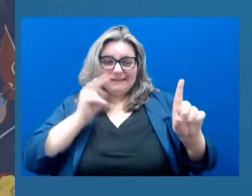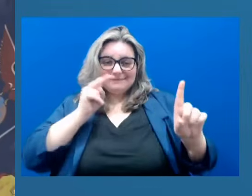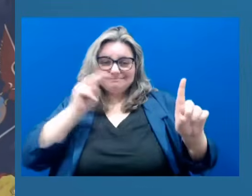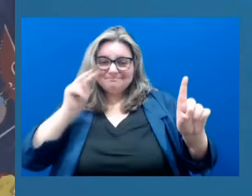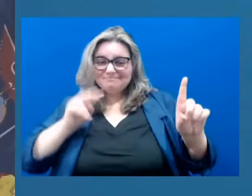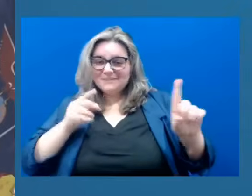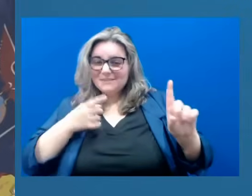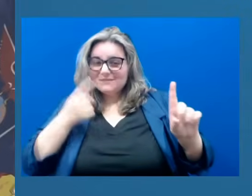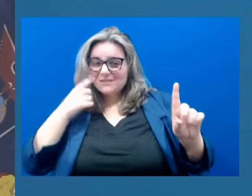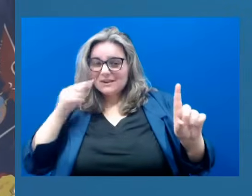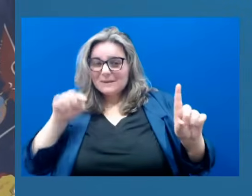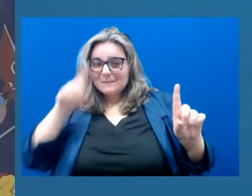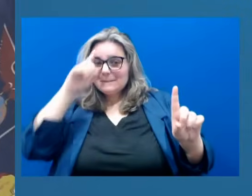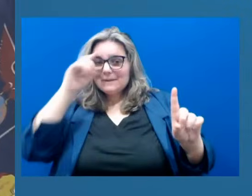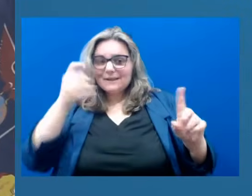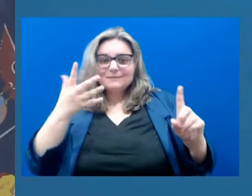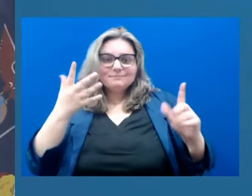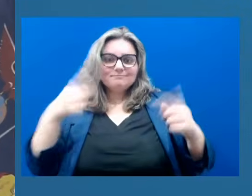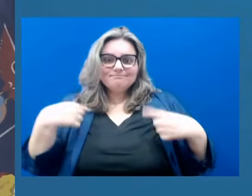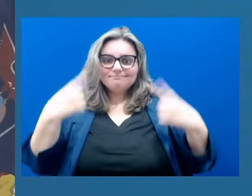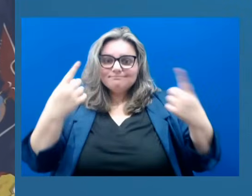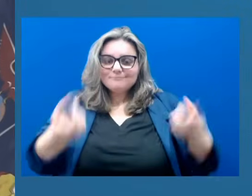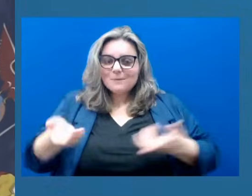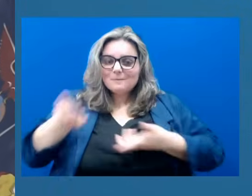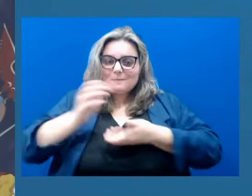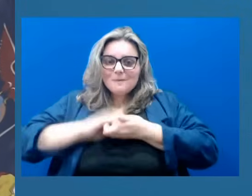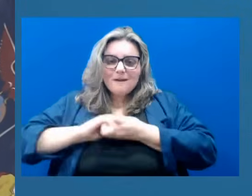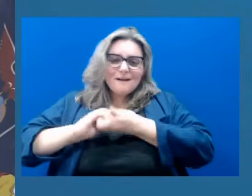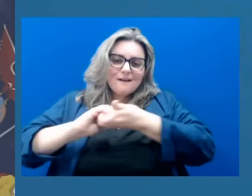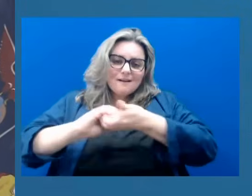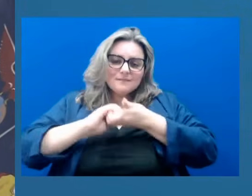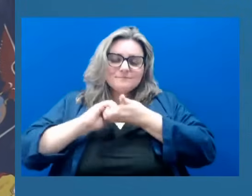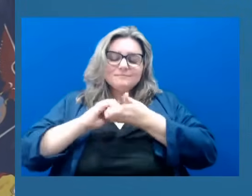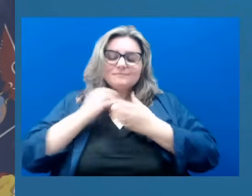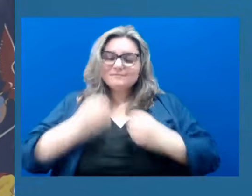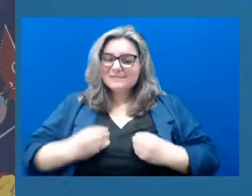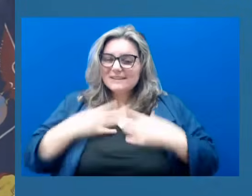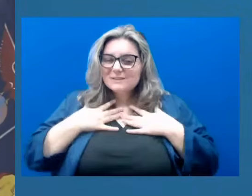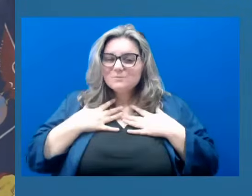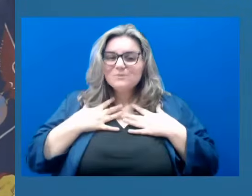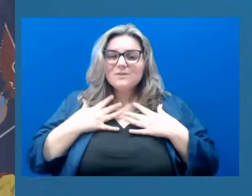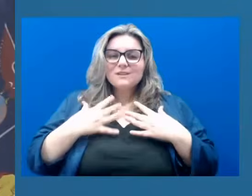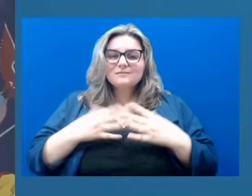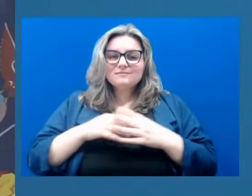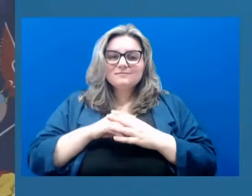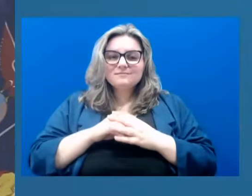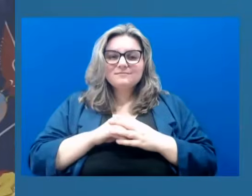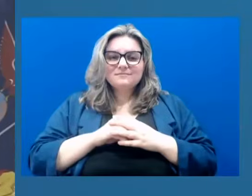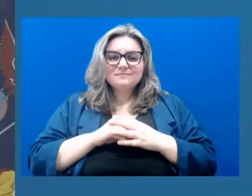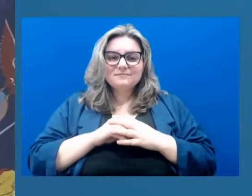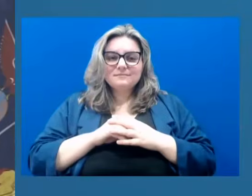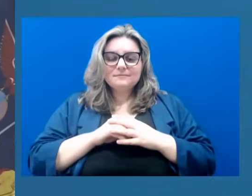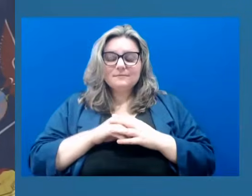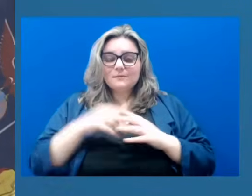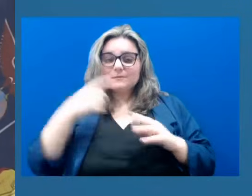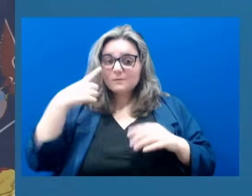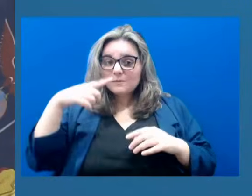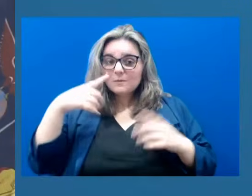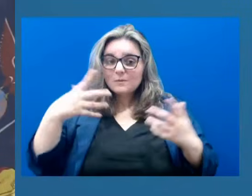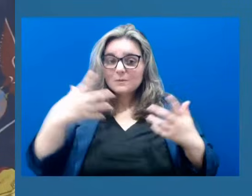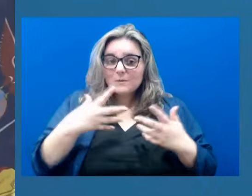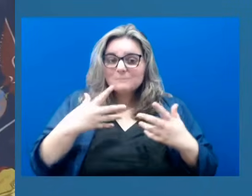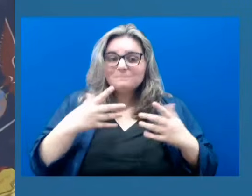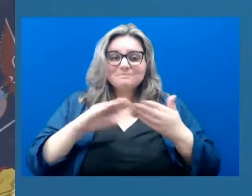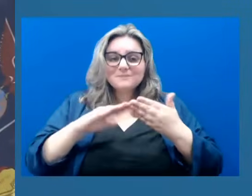in collaboration and an inspiration, frankly, in terms of bringing community together and finding a